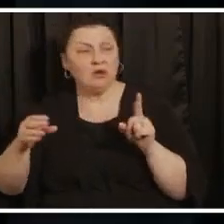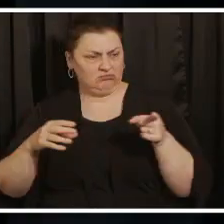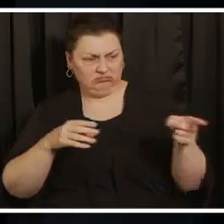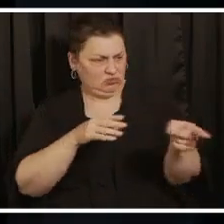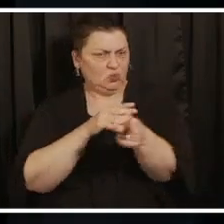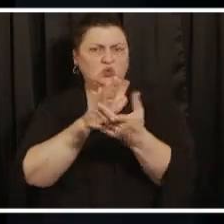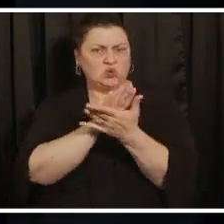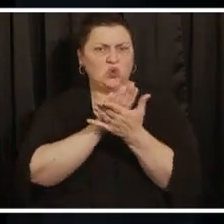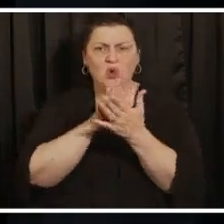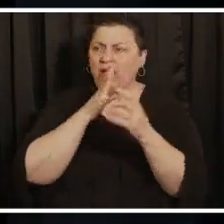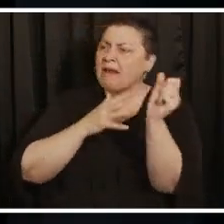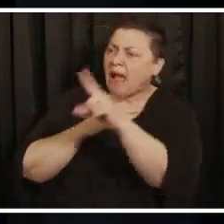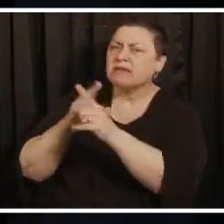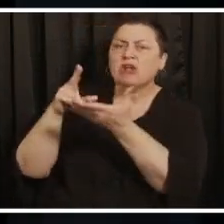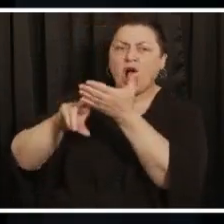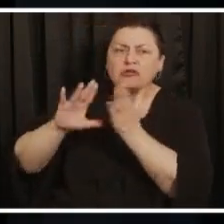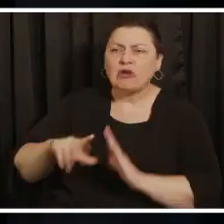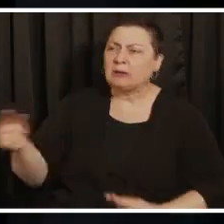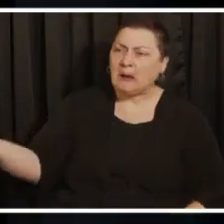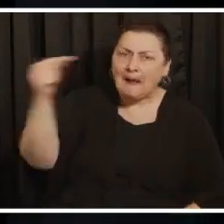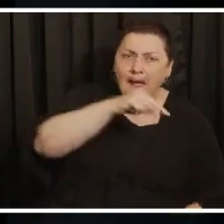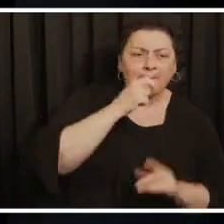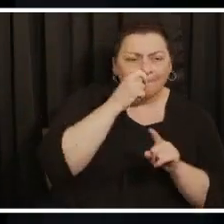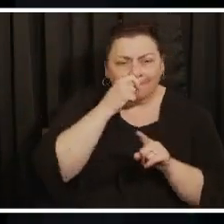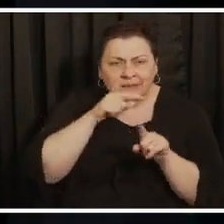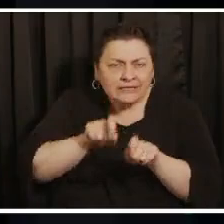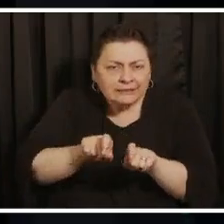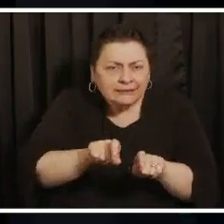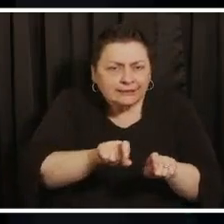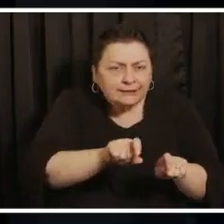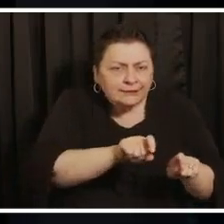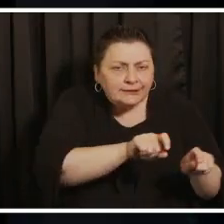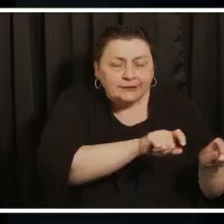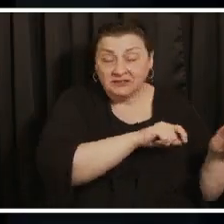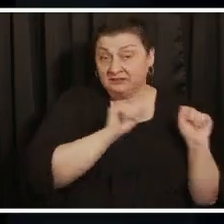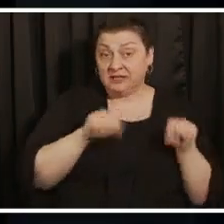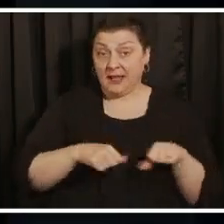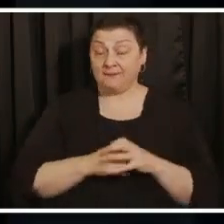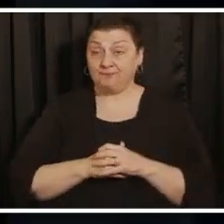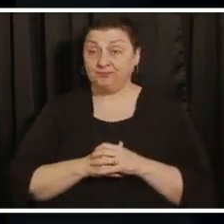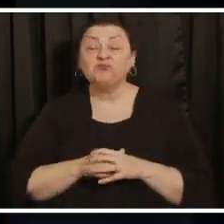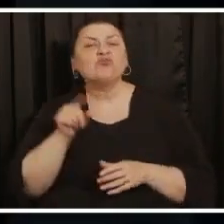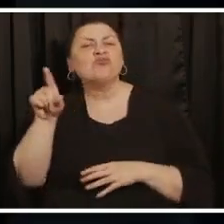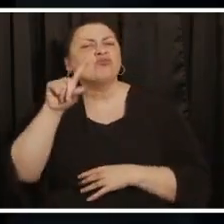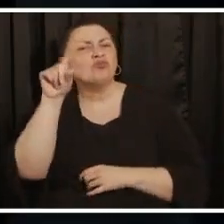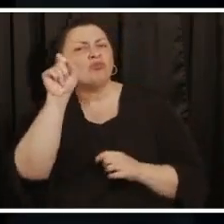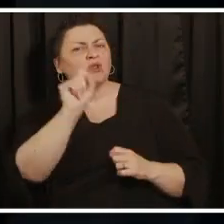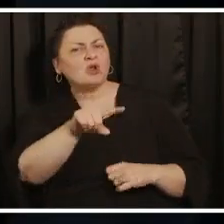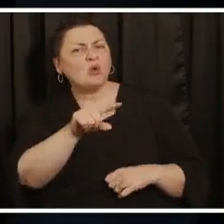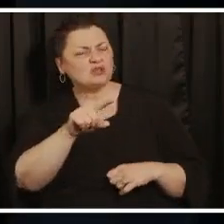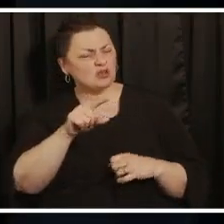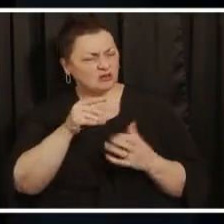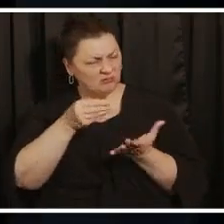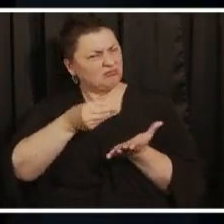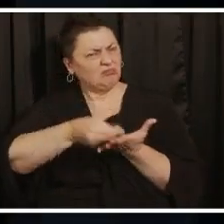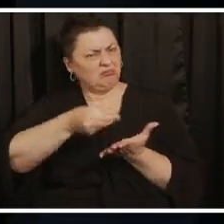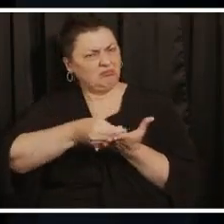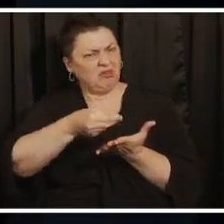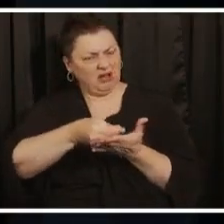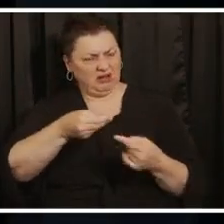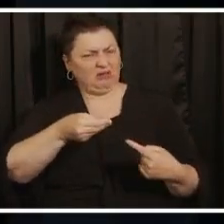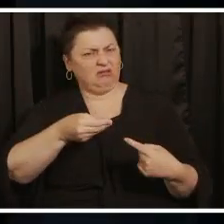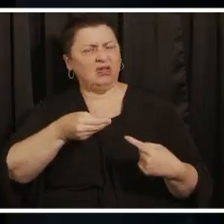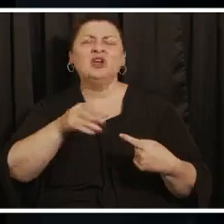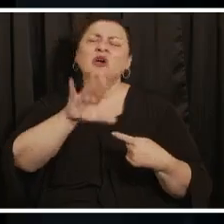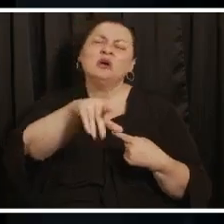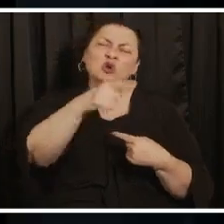Yeah, it sounds like you have people there in the mornings for those who are choosing to do that, and That's right. that money coming from for incentives